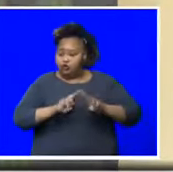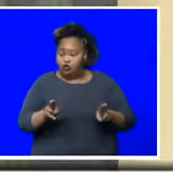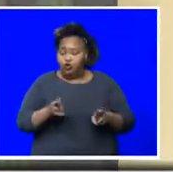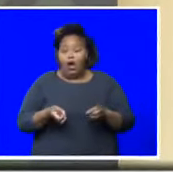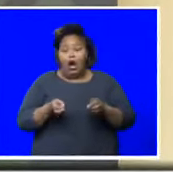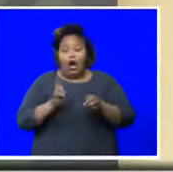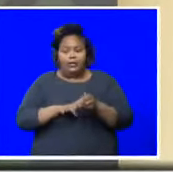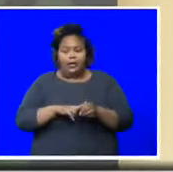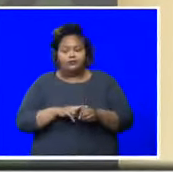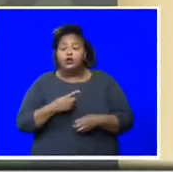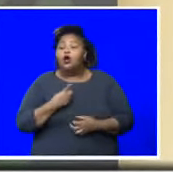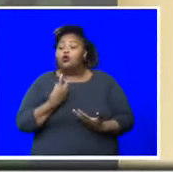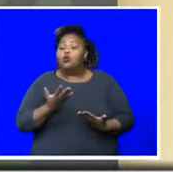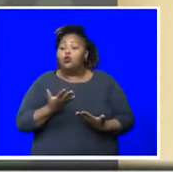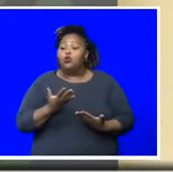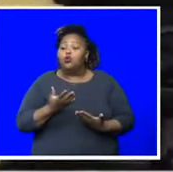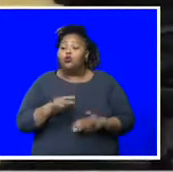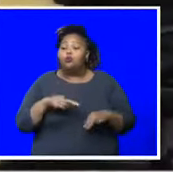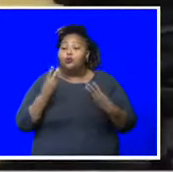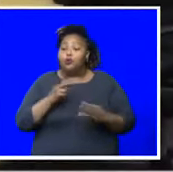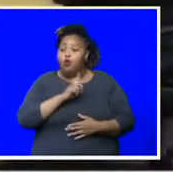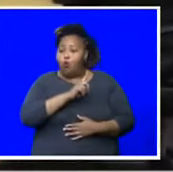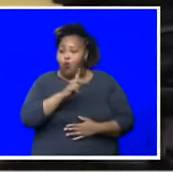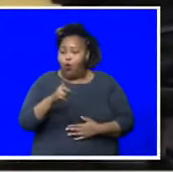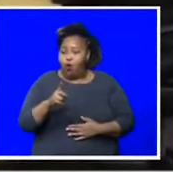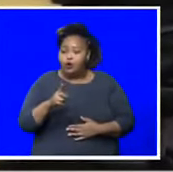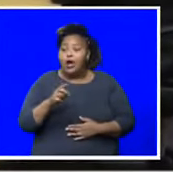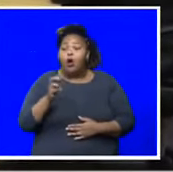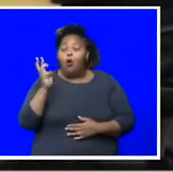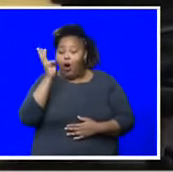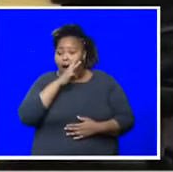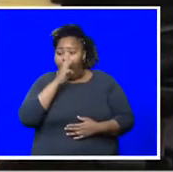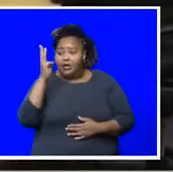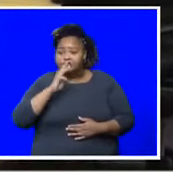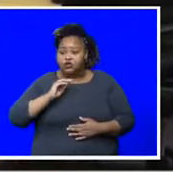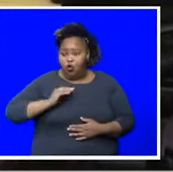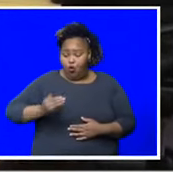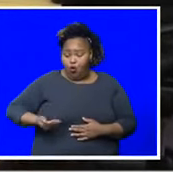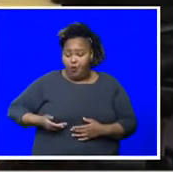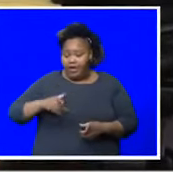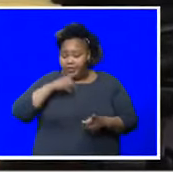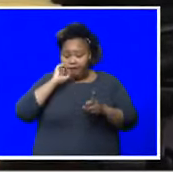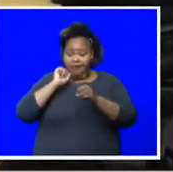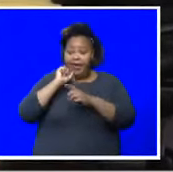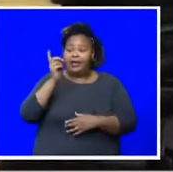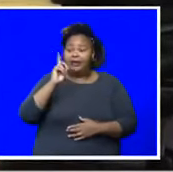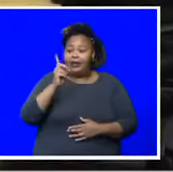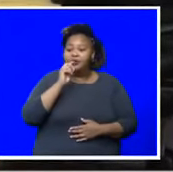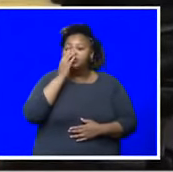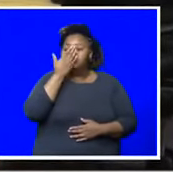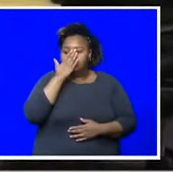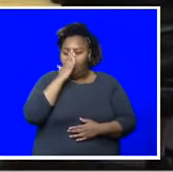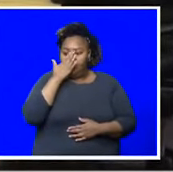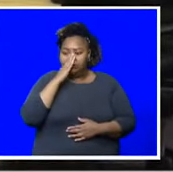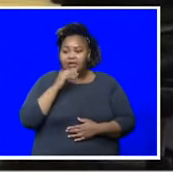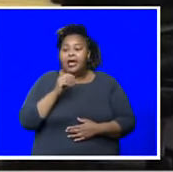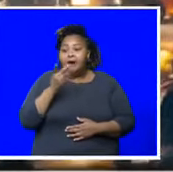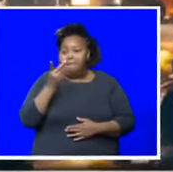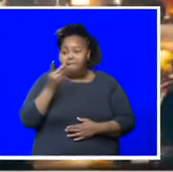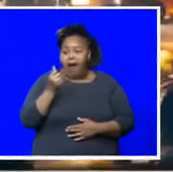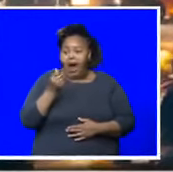edlabini lathithise ugebenge bamfula abaningi. Tindzabeni kubika sonto mlangeni nginakuyena MCB embabane.